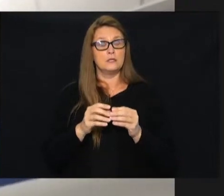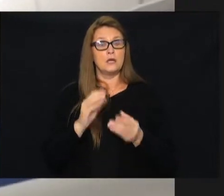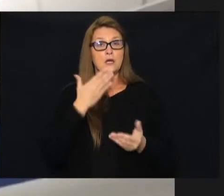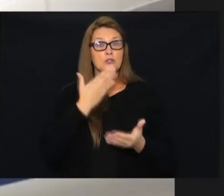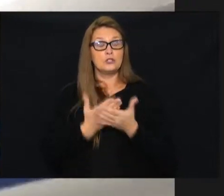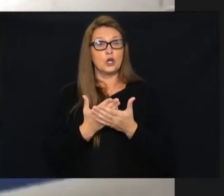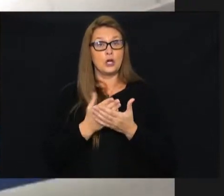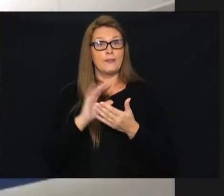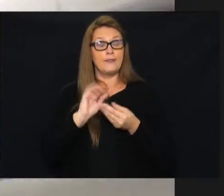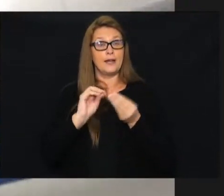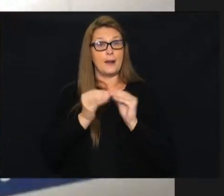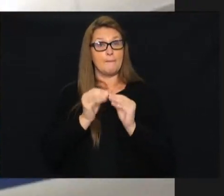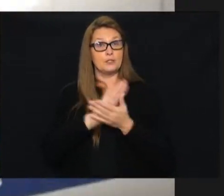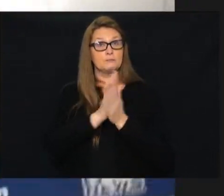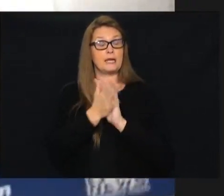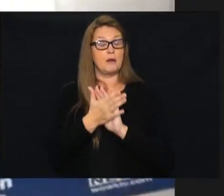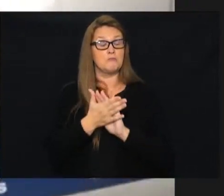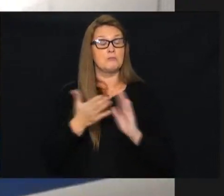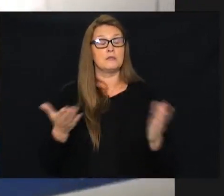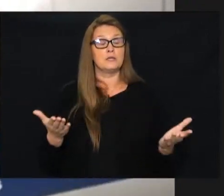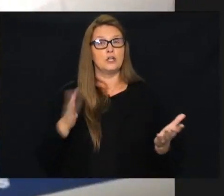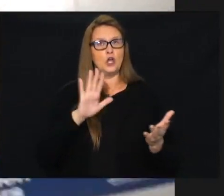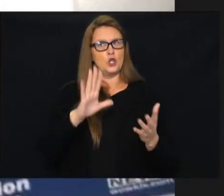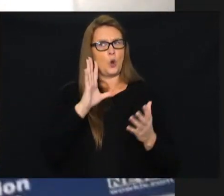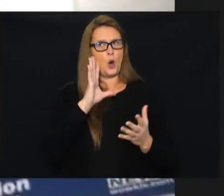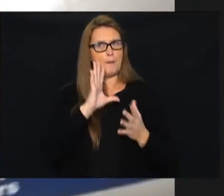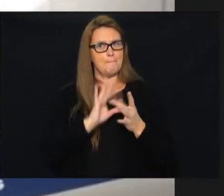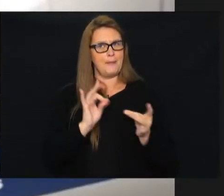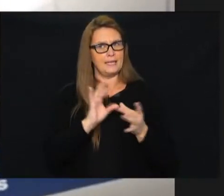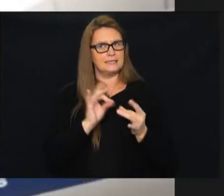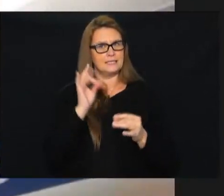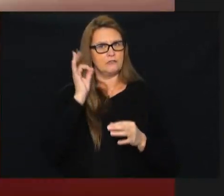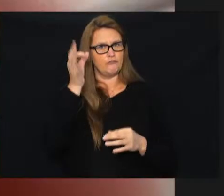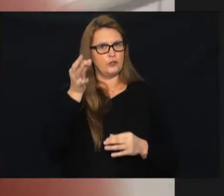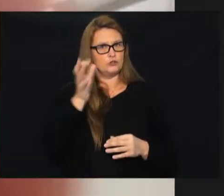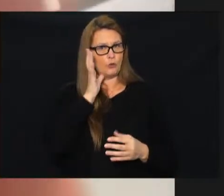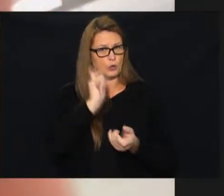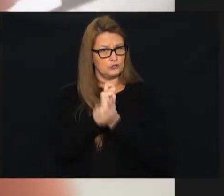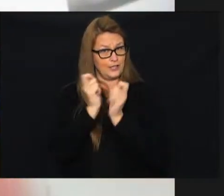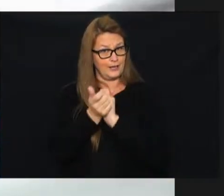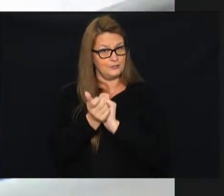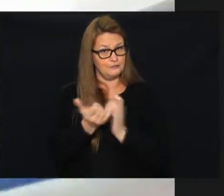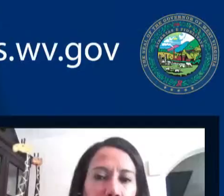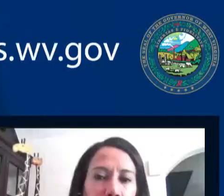if your experience and your message going forward may have an effect on that. Thank you.